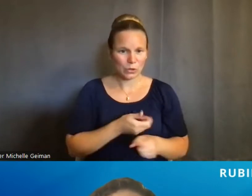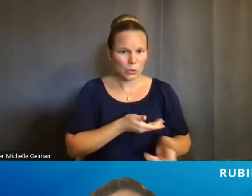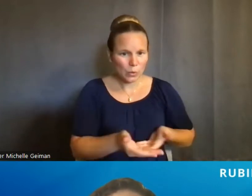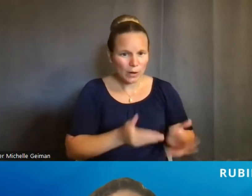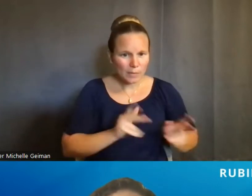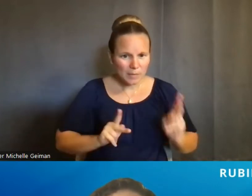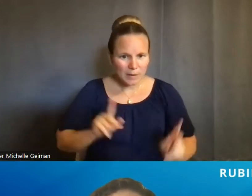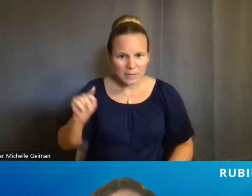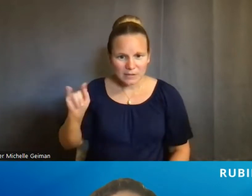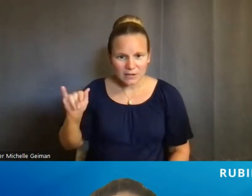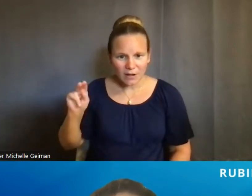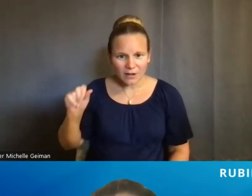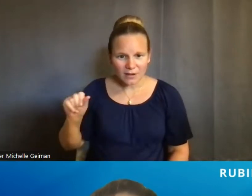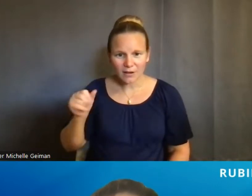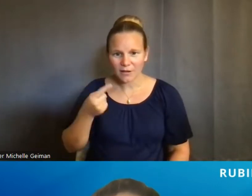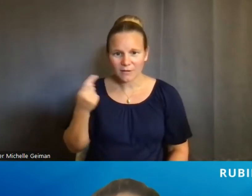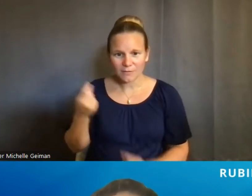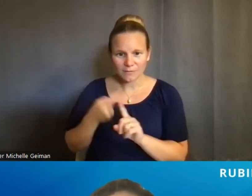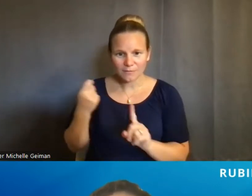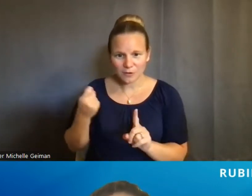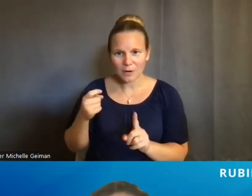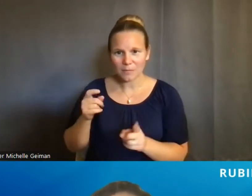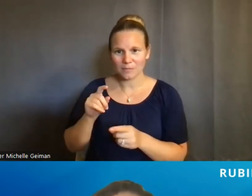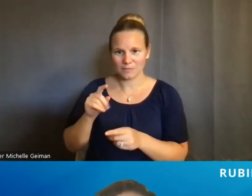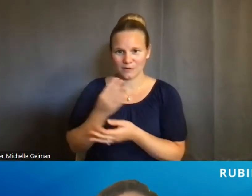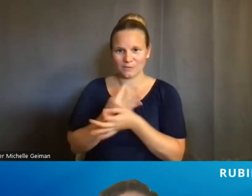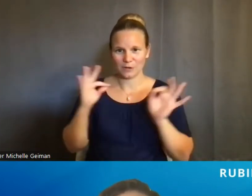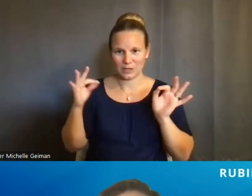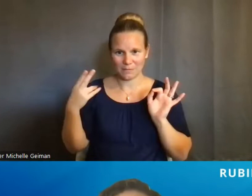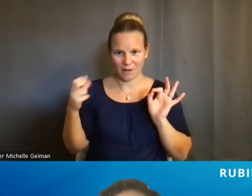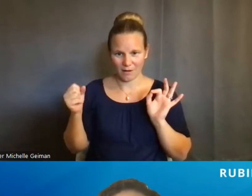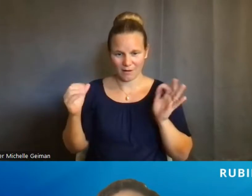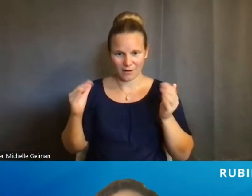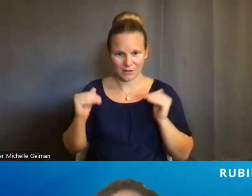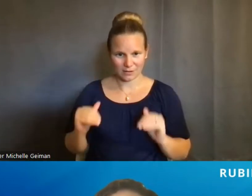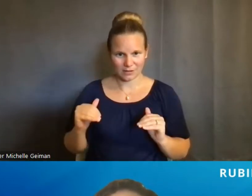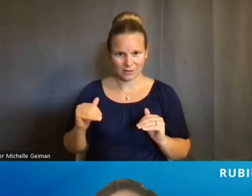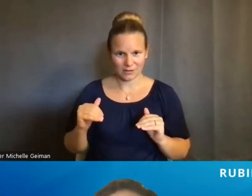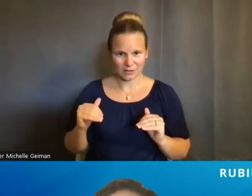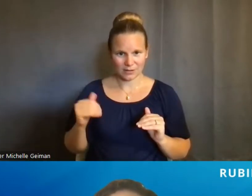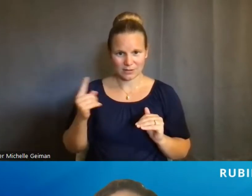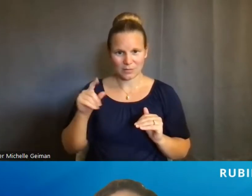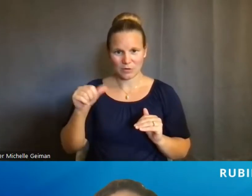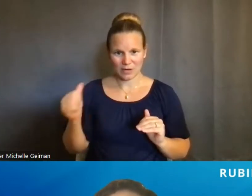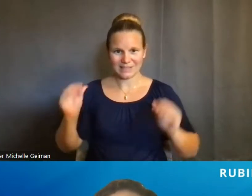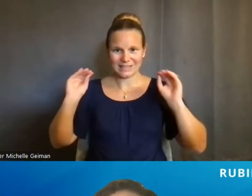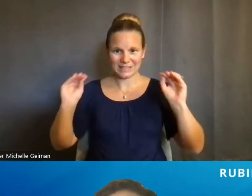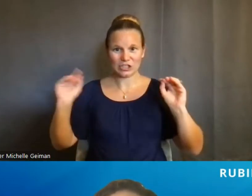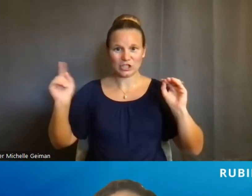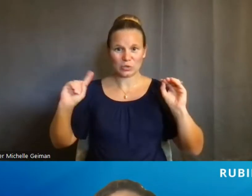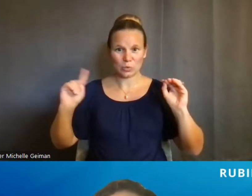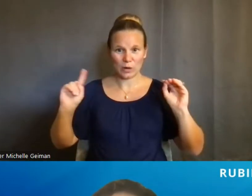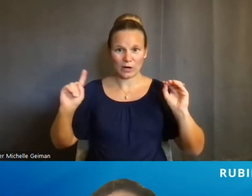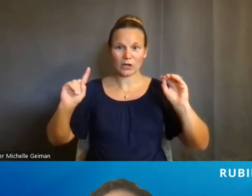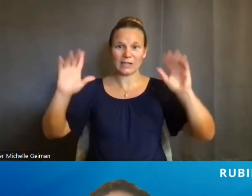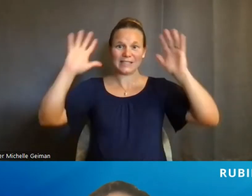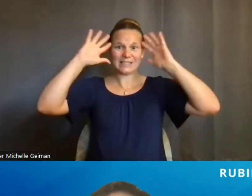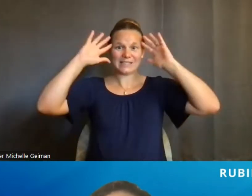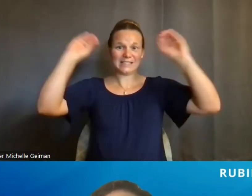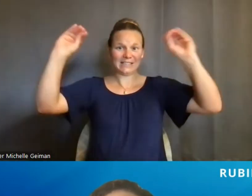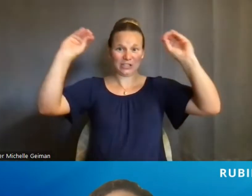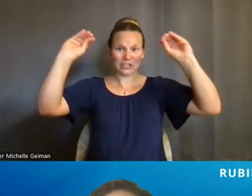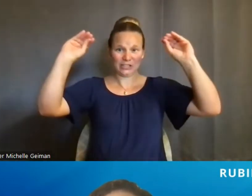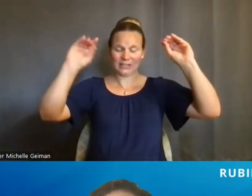from Freedom High School and Jacqueline Krikorian teaches Teacher Academy. Okay, so teaching teachers, future